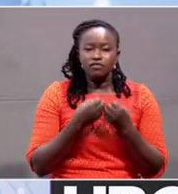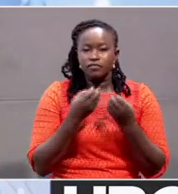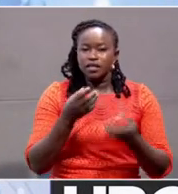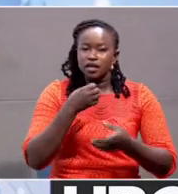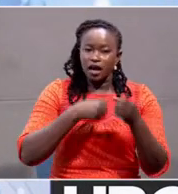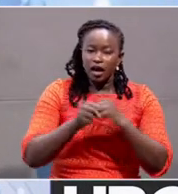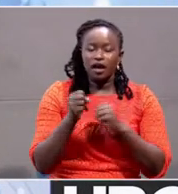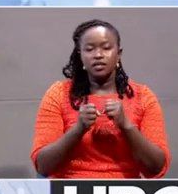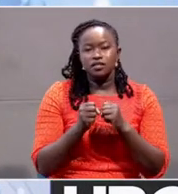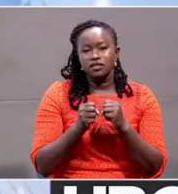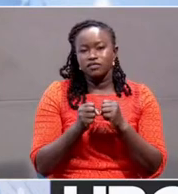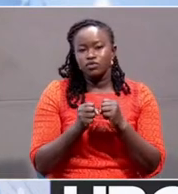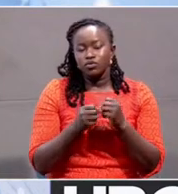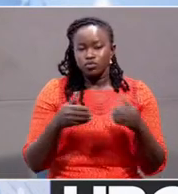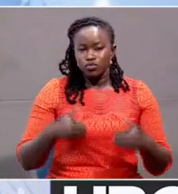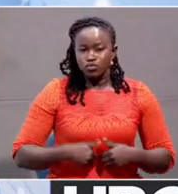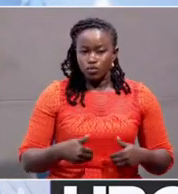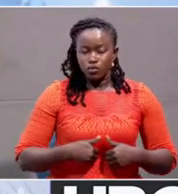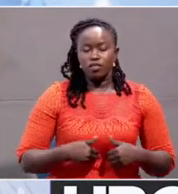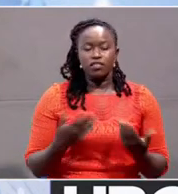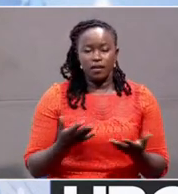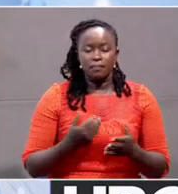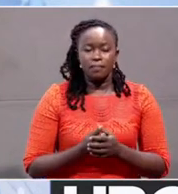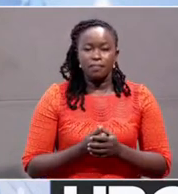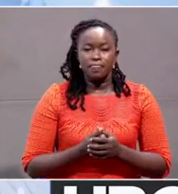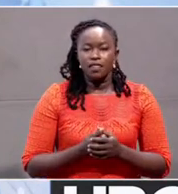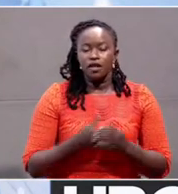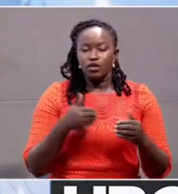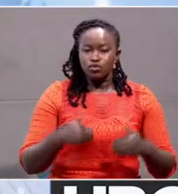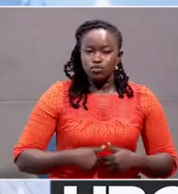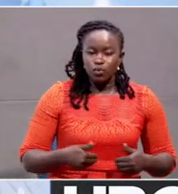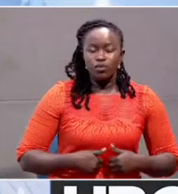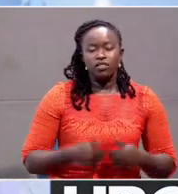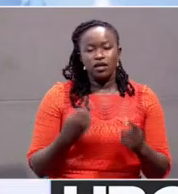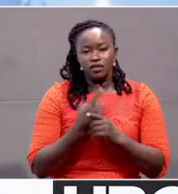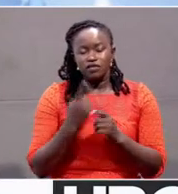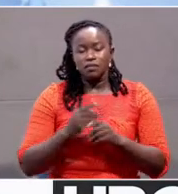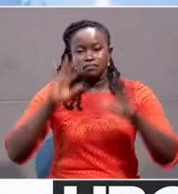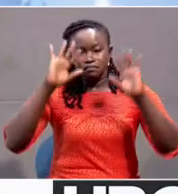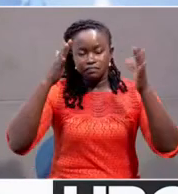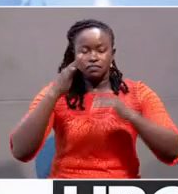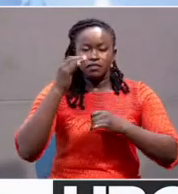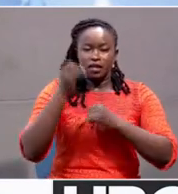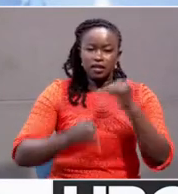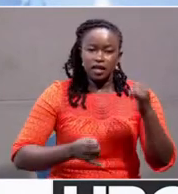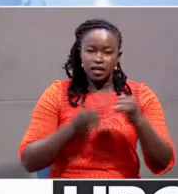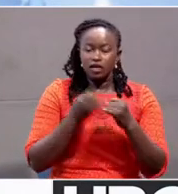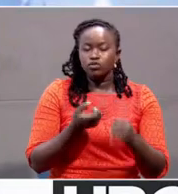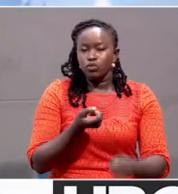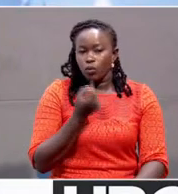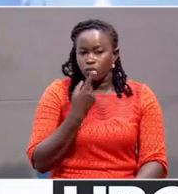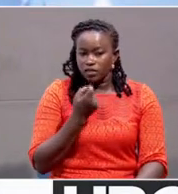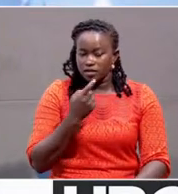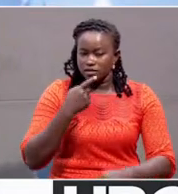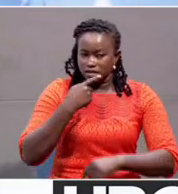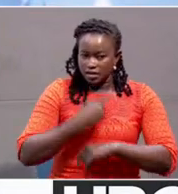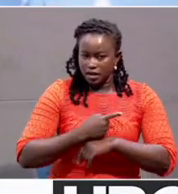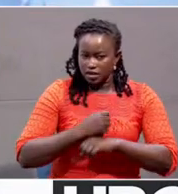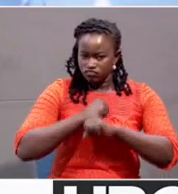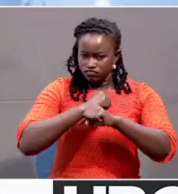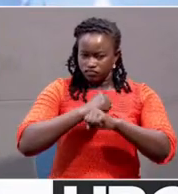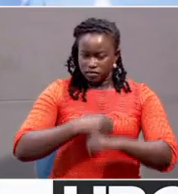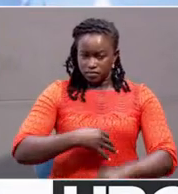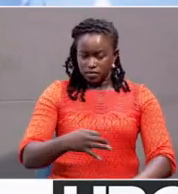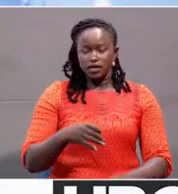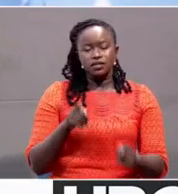youth below the 30 years. The youth from various walks of life have commemorated the International Contraceptive Day with the Kwilon government to